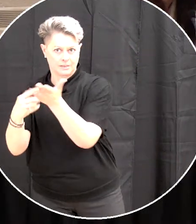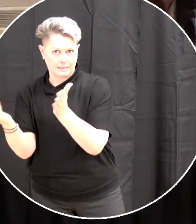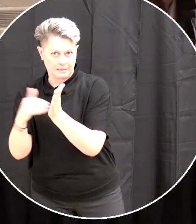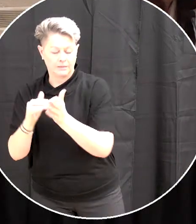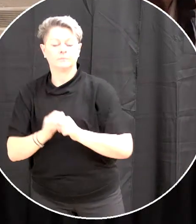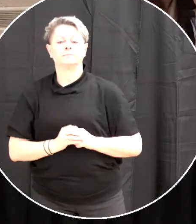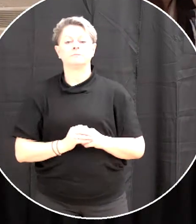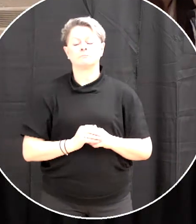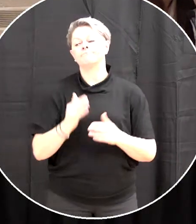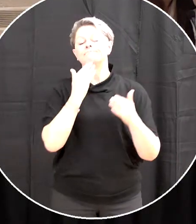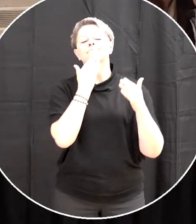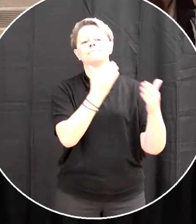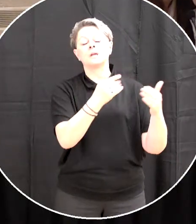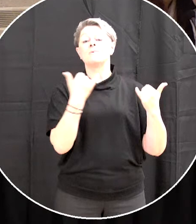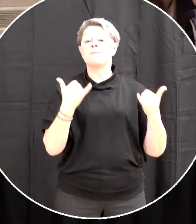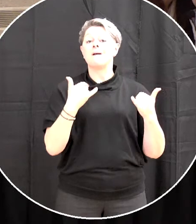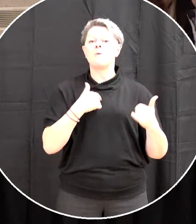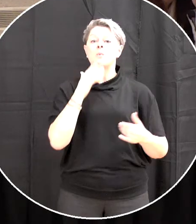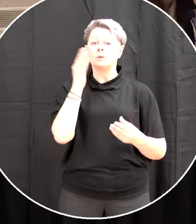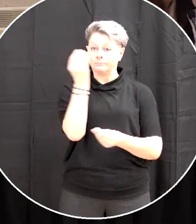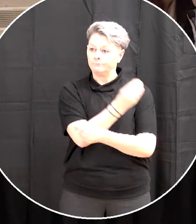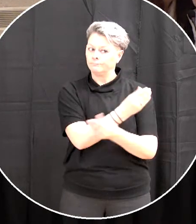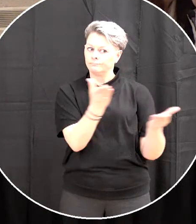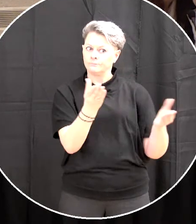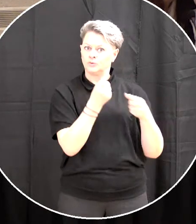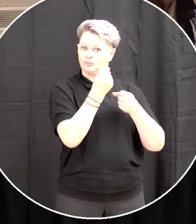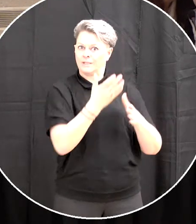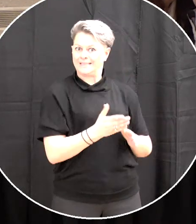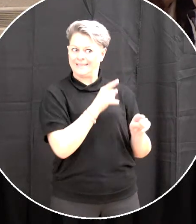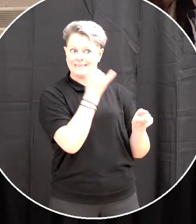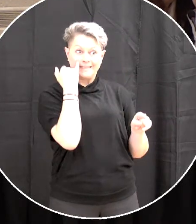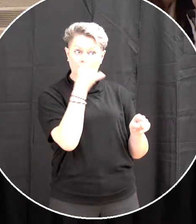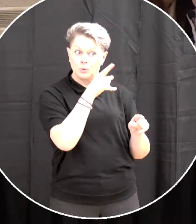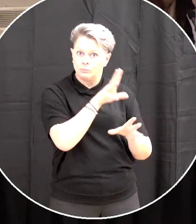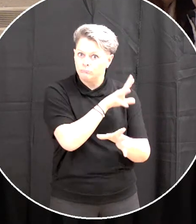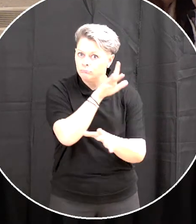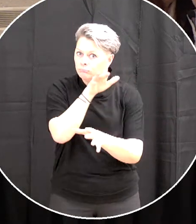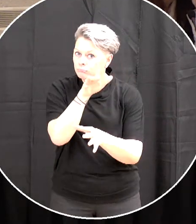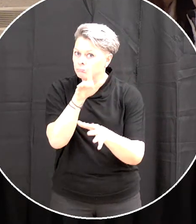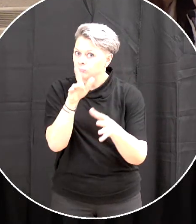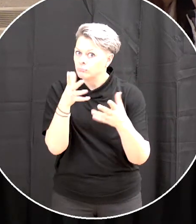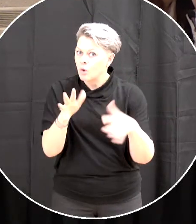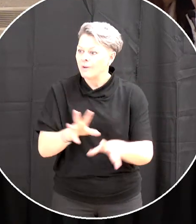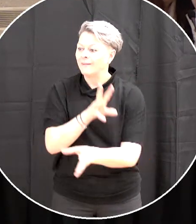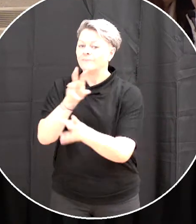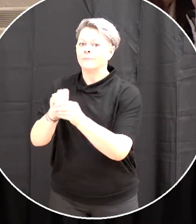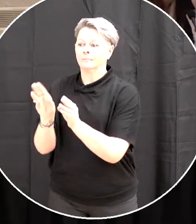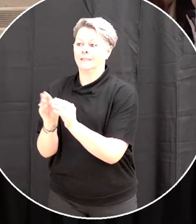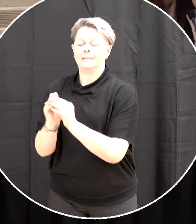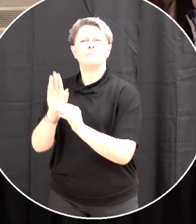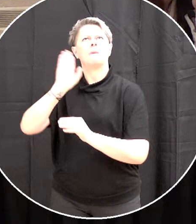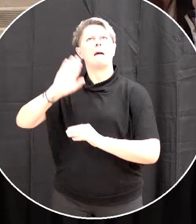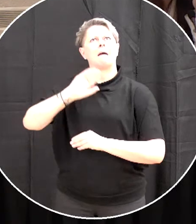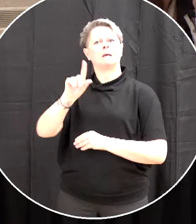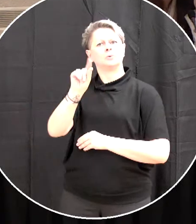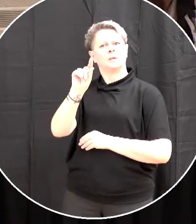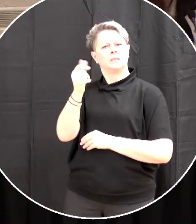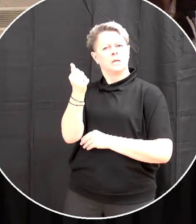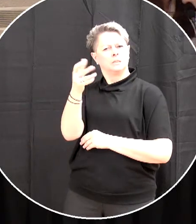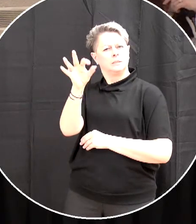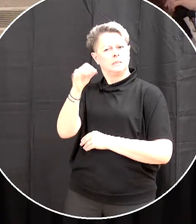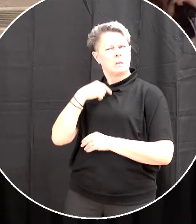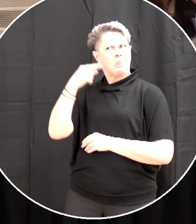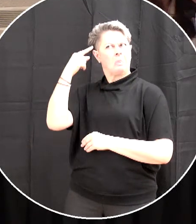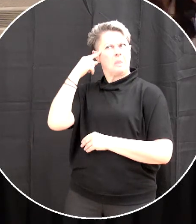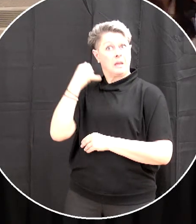Just to remind the trustees who are at the table and who might not have been at the table, back in 2019, I think it was, and you can correct me if I'm